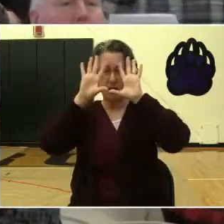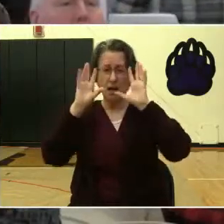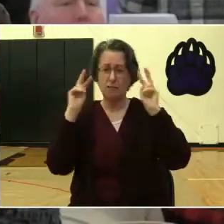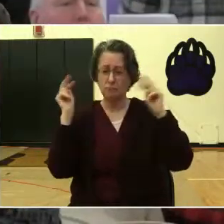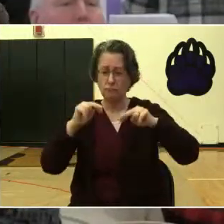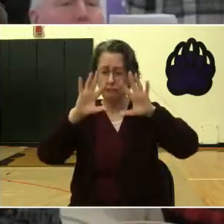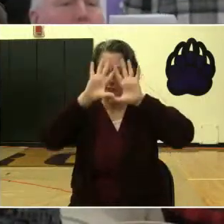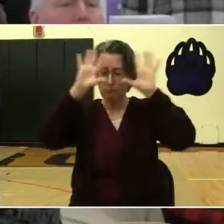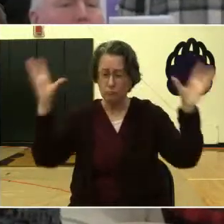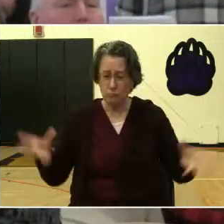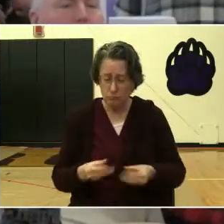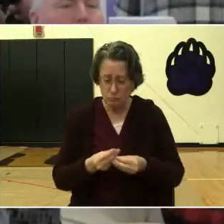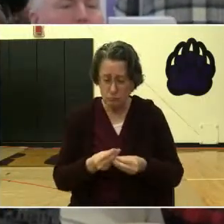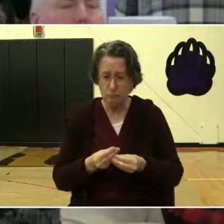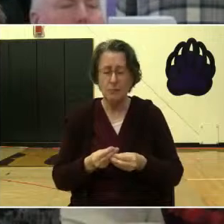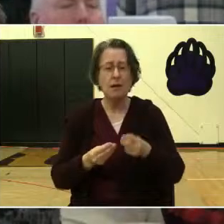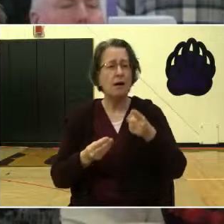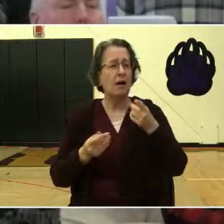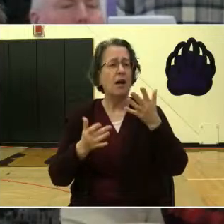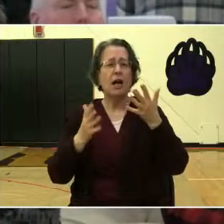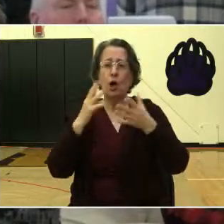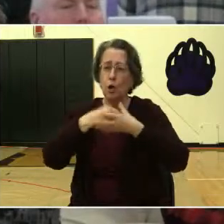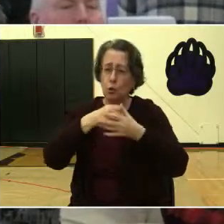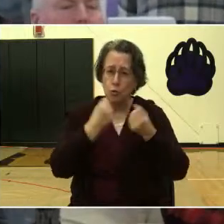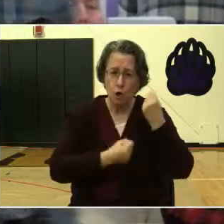is not just car Centric